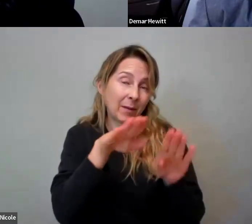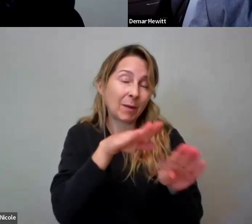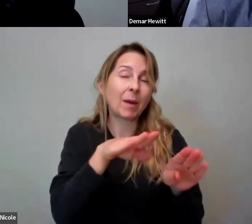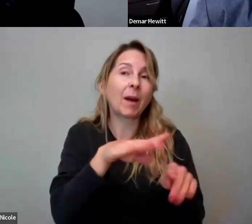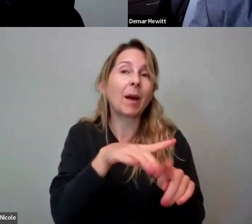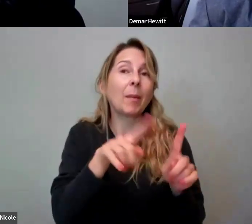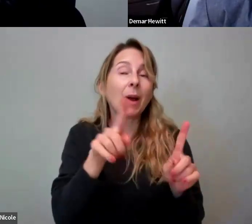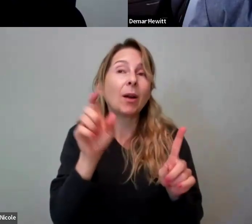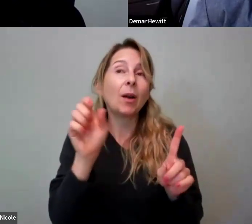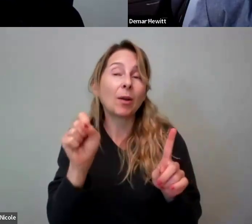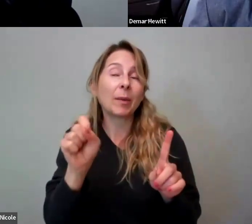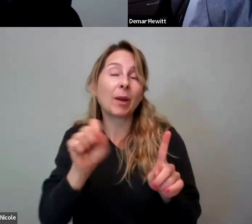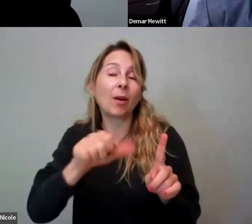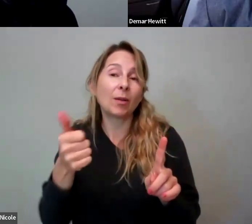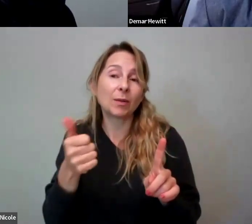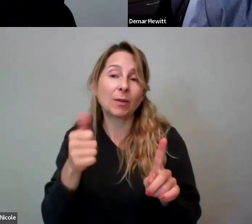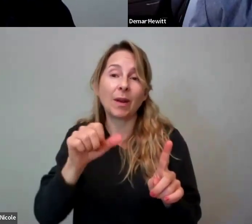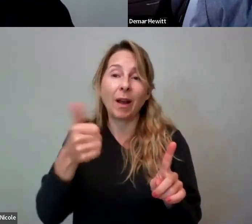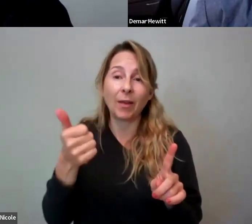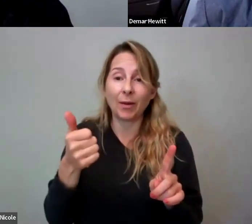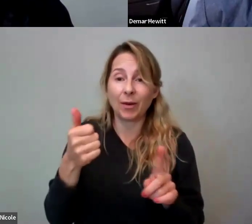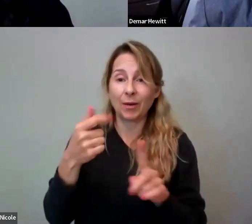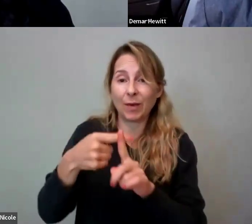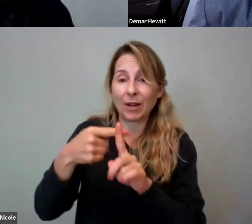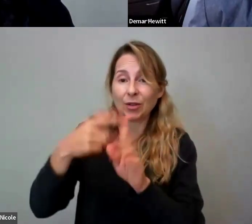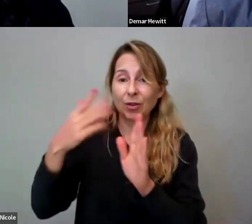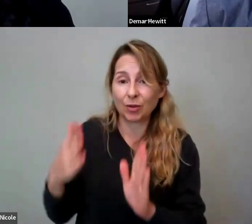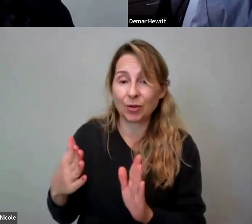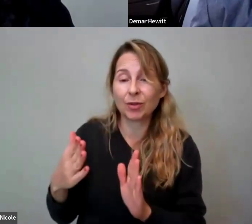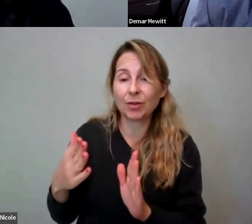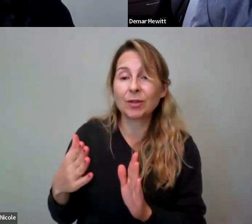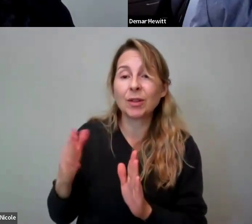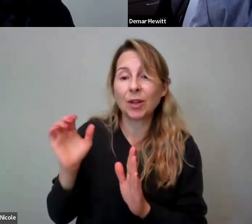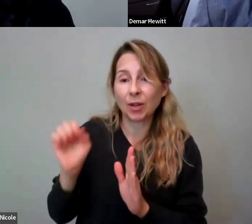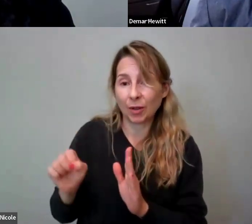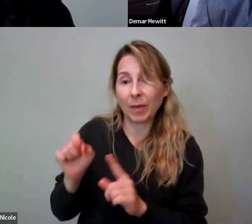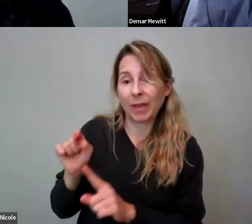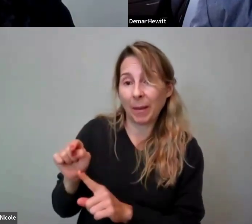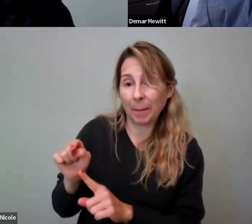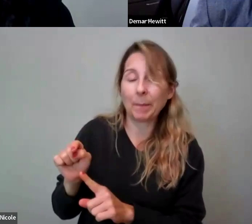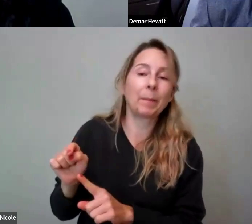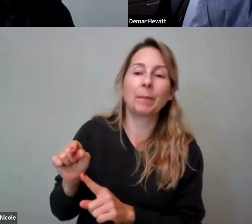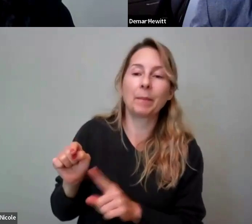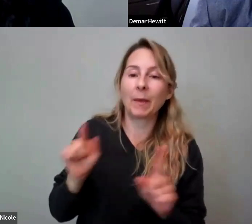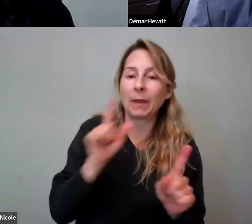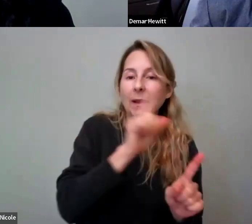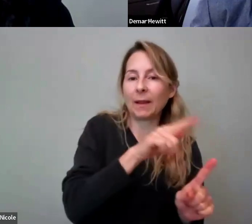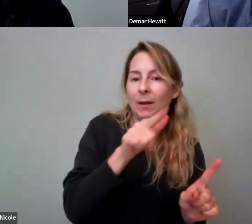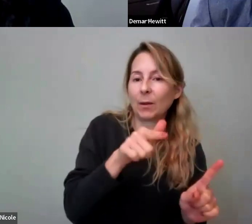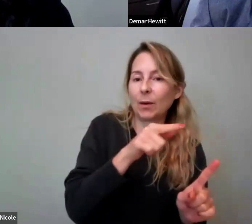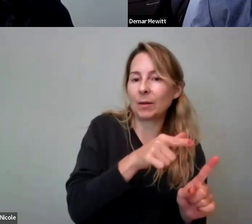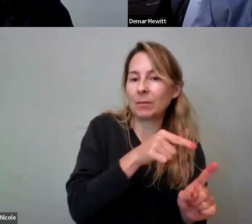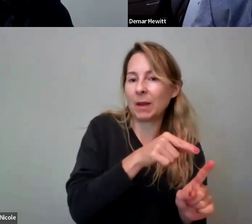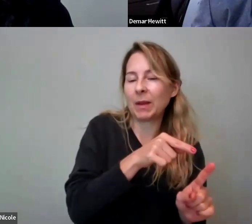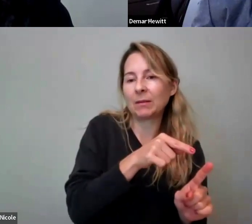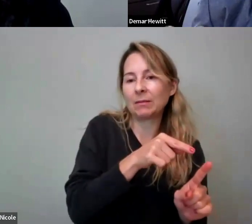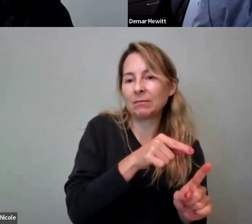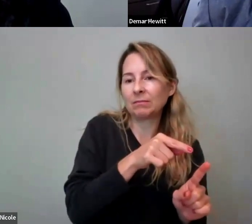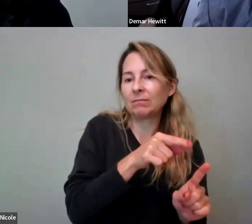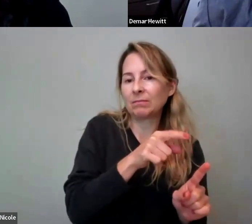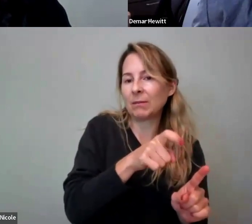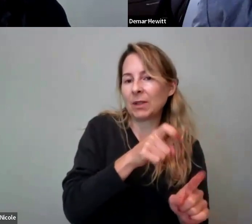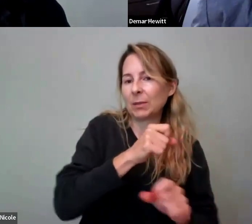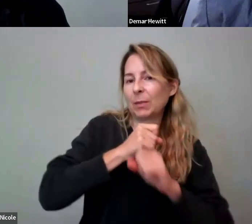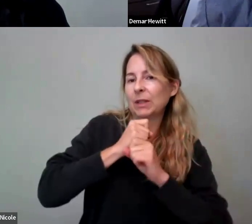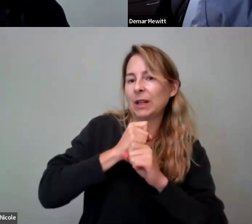be a tenant that is doing the harassing acts, but the landlord has a duty to protect